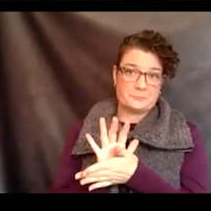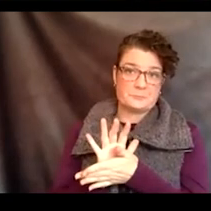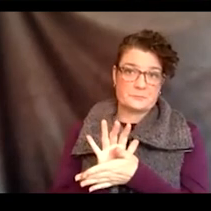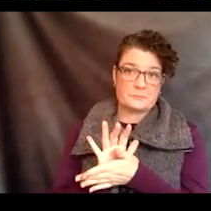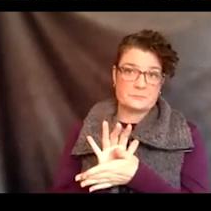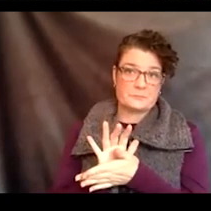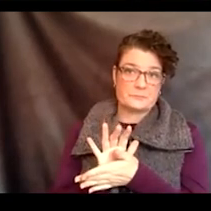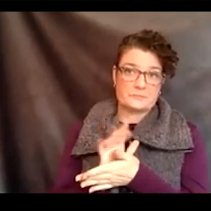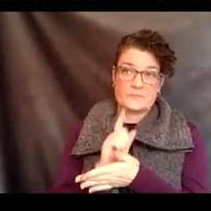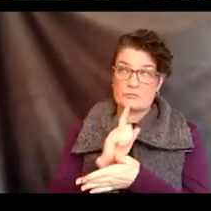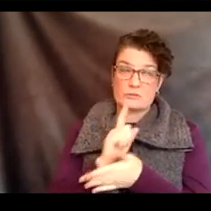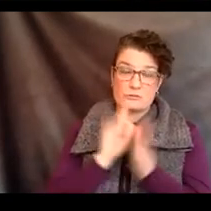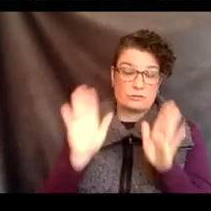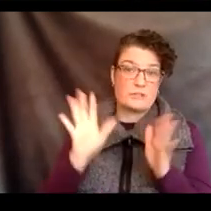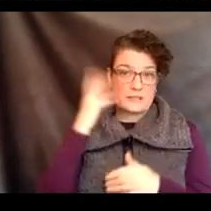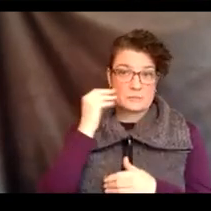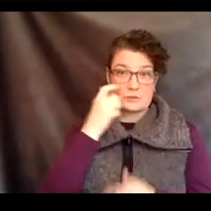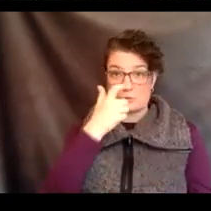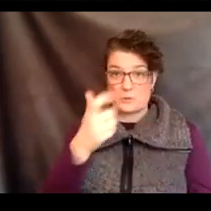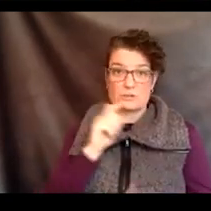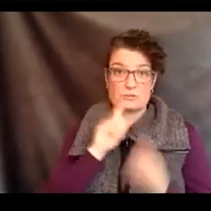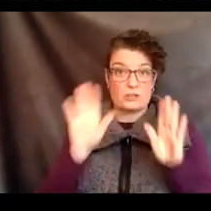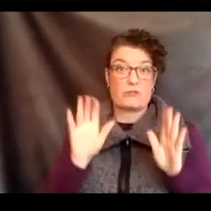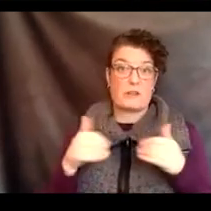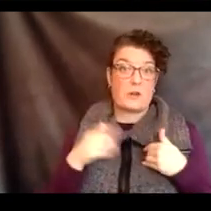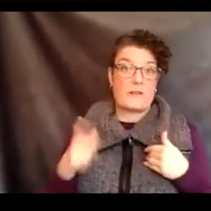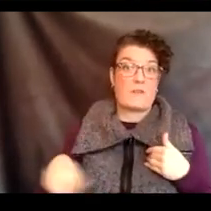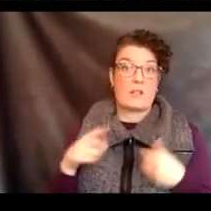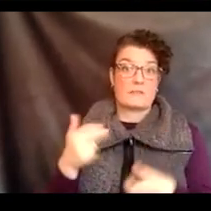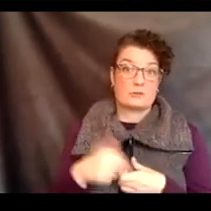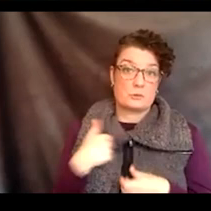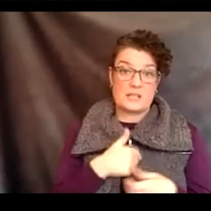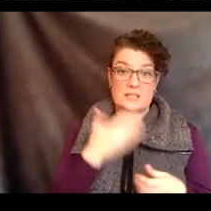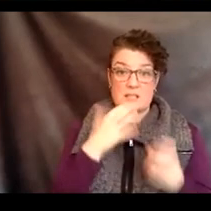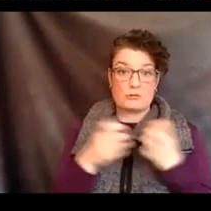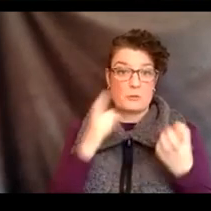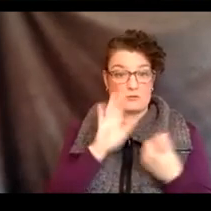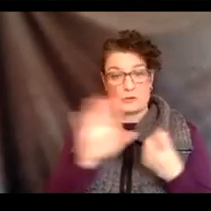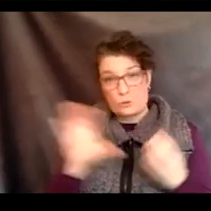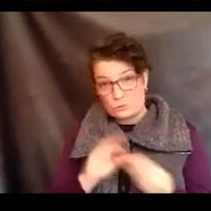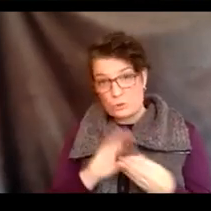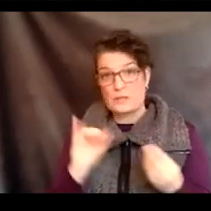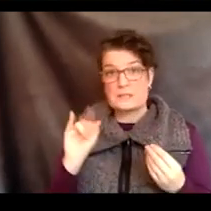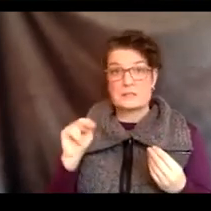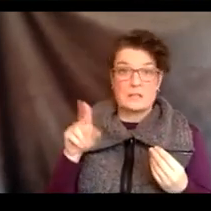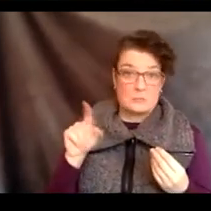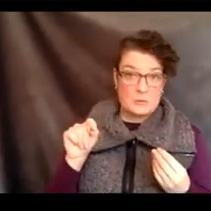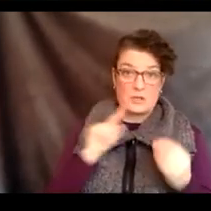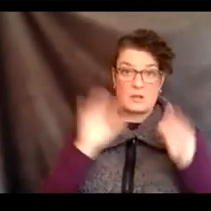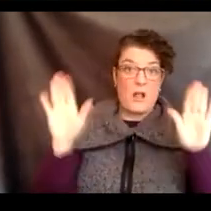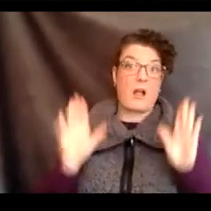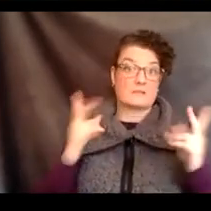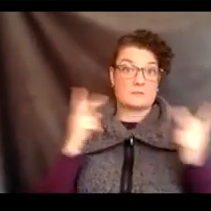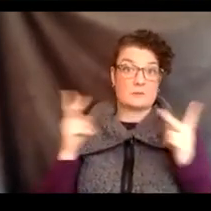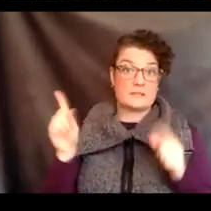really great experience watching. And it was just really great having all of you join us. And thank you so much for all of your stories, your input. It's awesome to see where